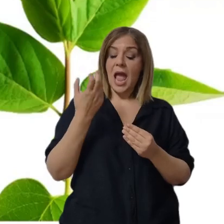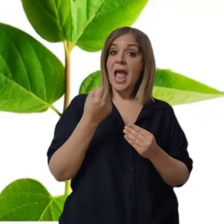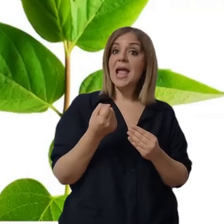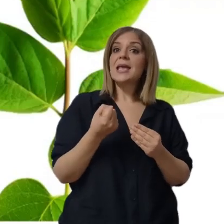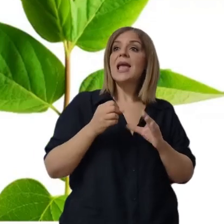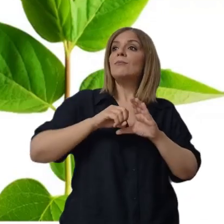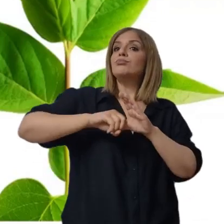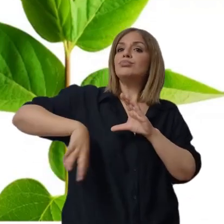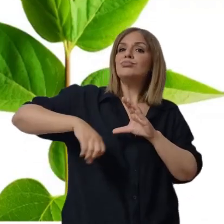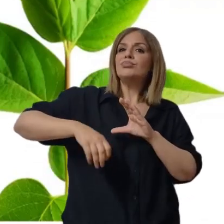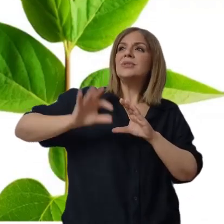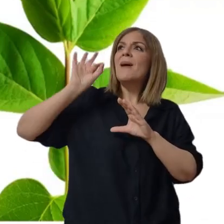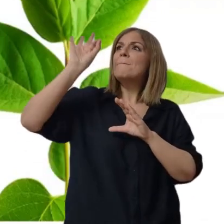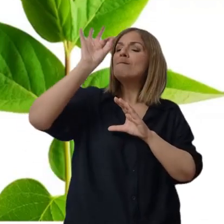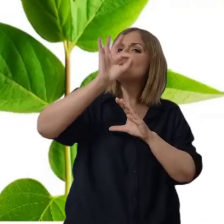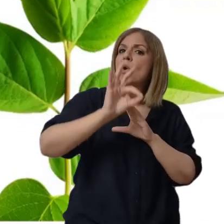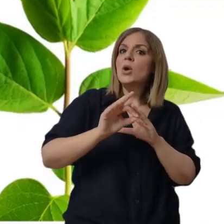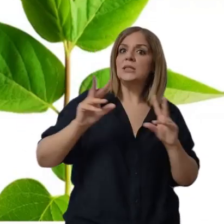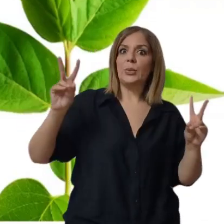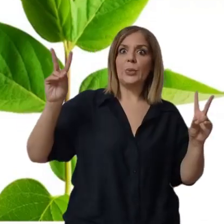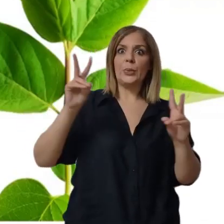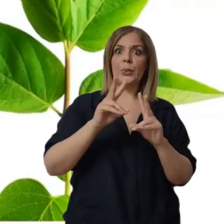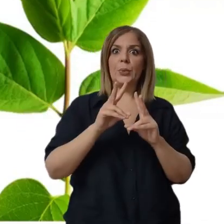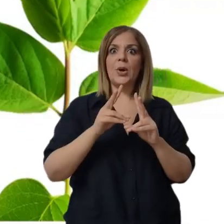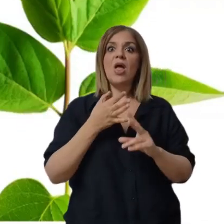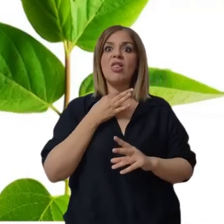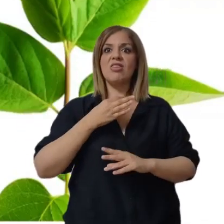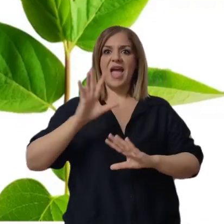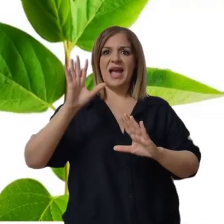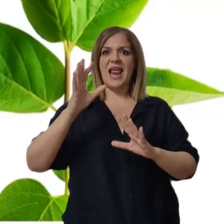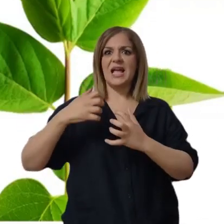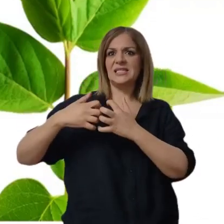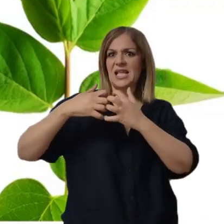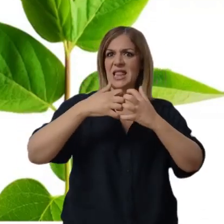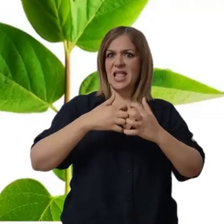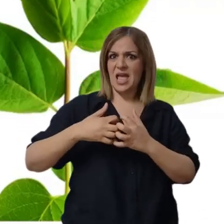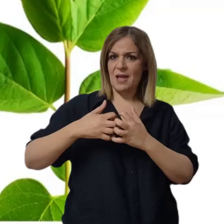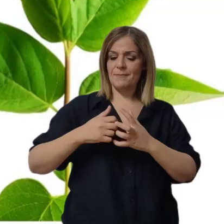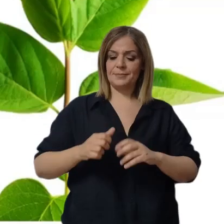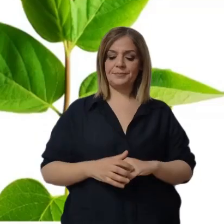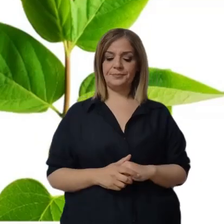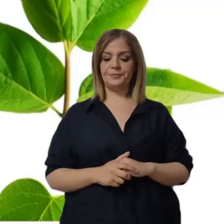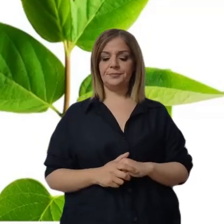or even no gas emission. So